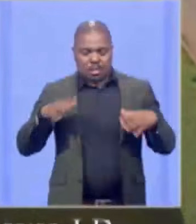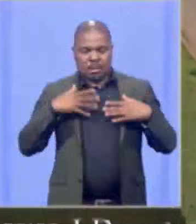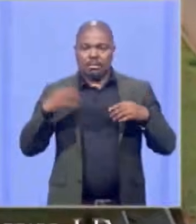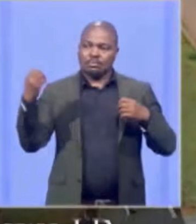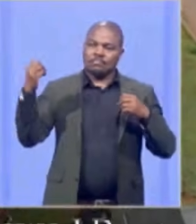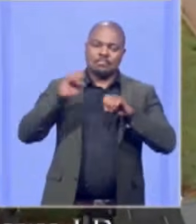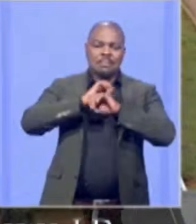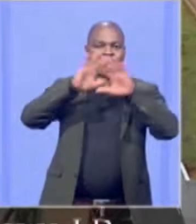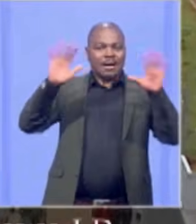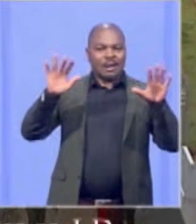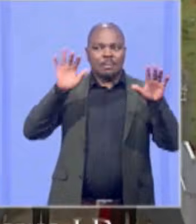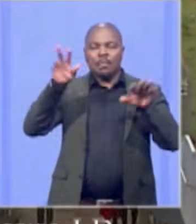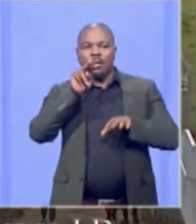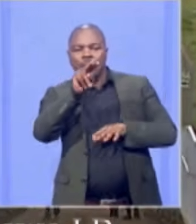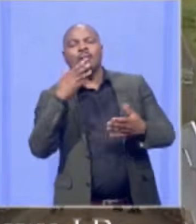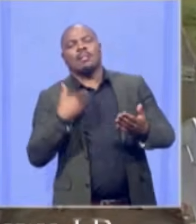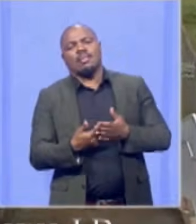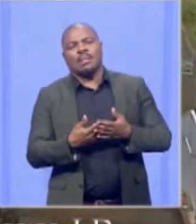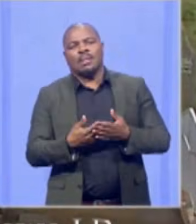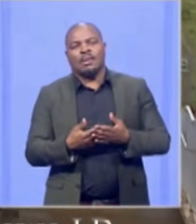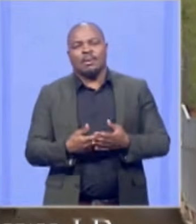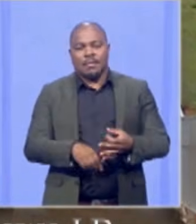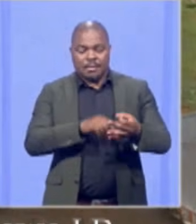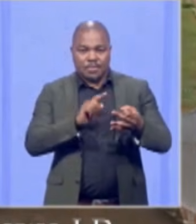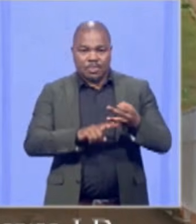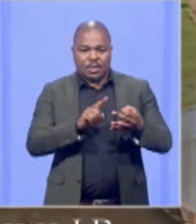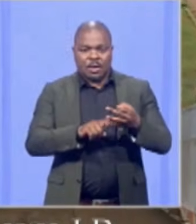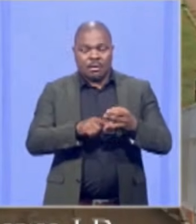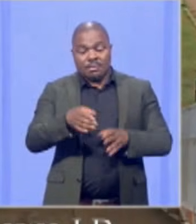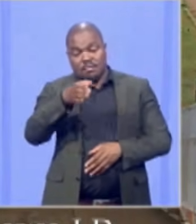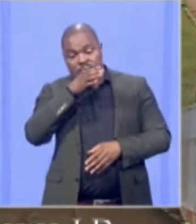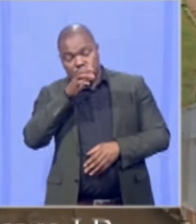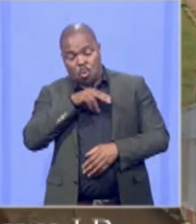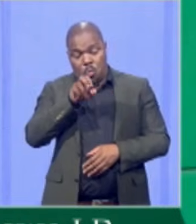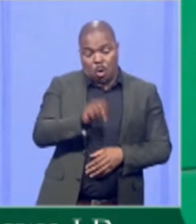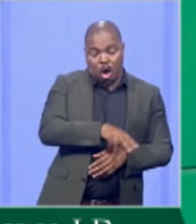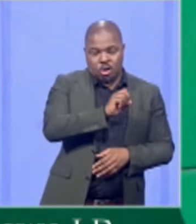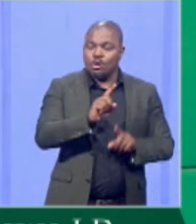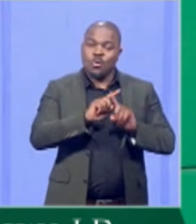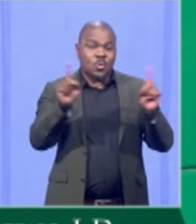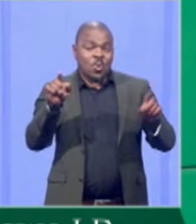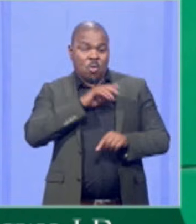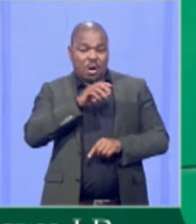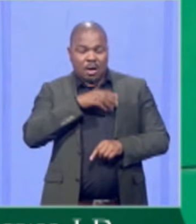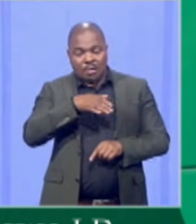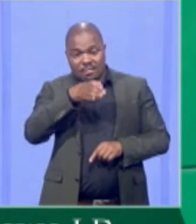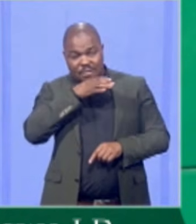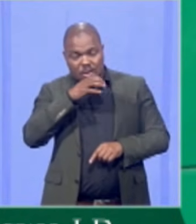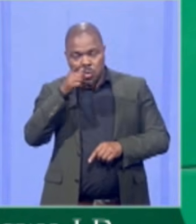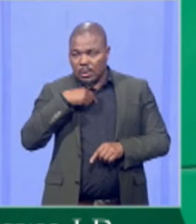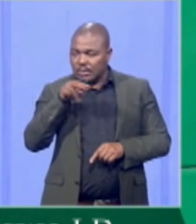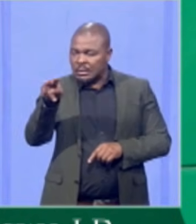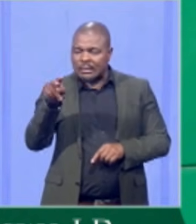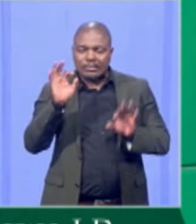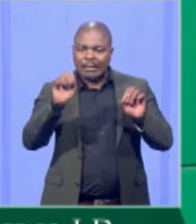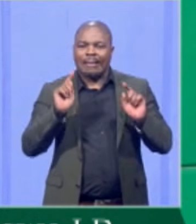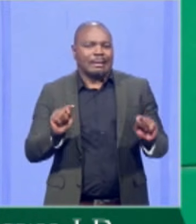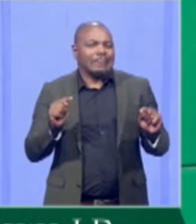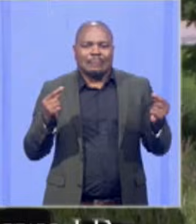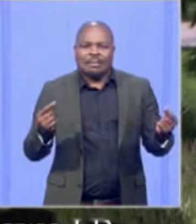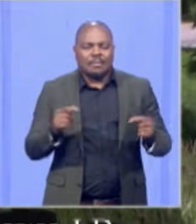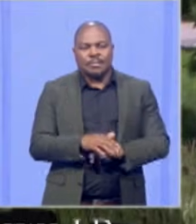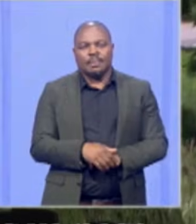your visibility to drivers, and never walk while intoxicated, as alcohol can impair your judgment and reaction